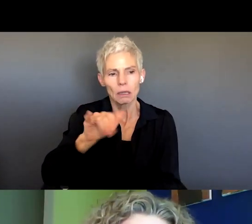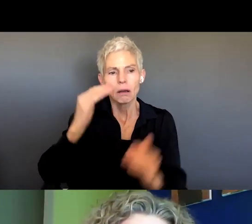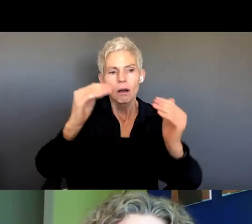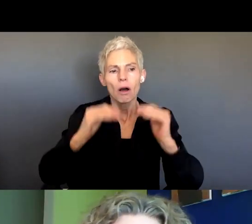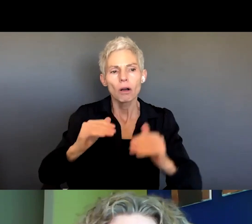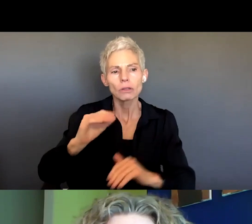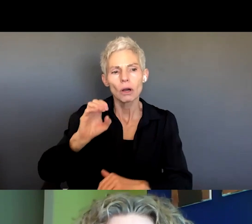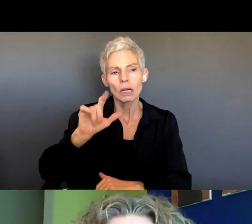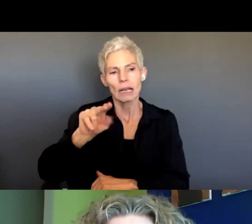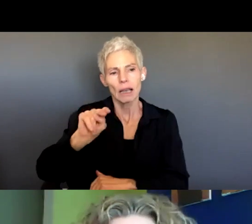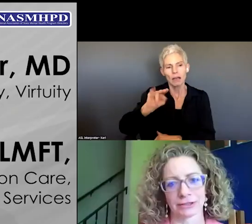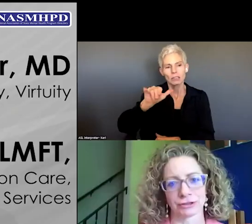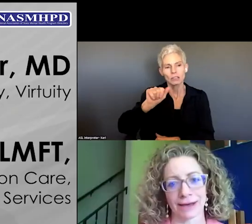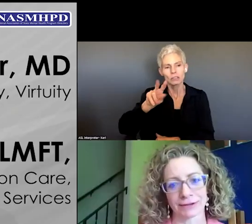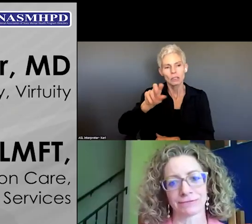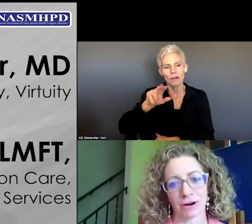Elon